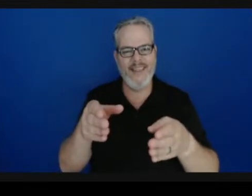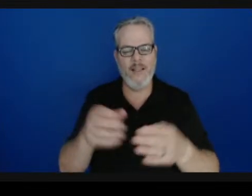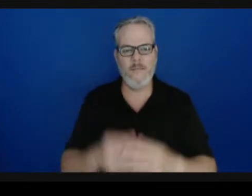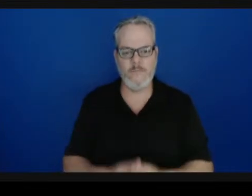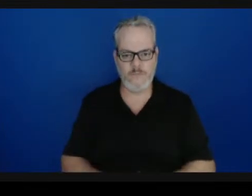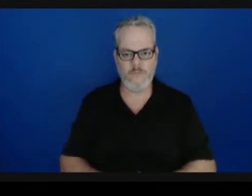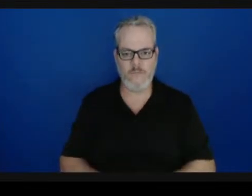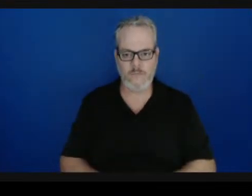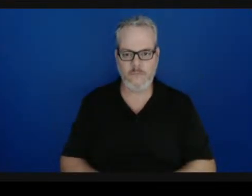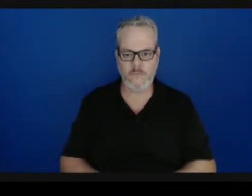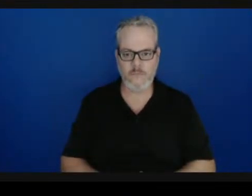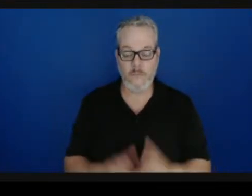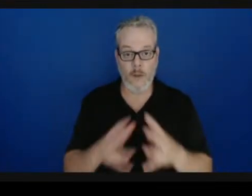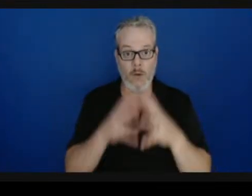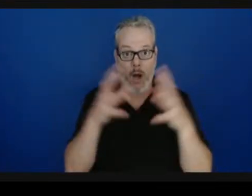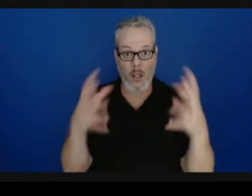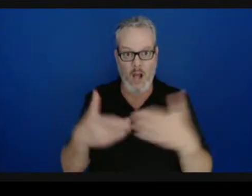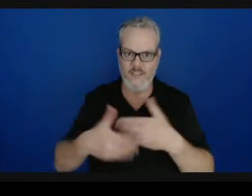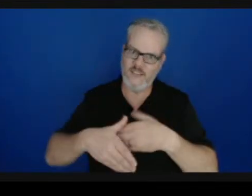So a lot of this is covered in here